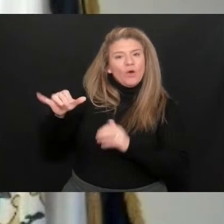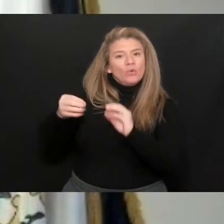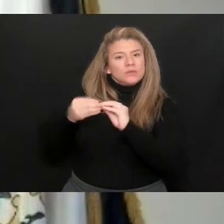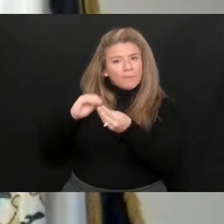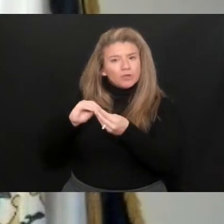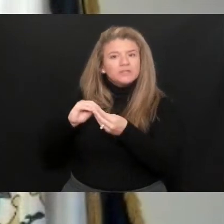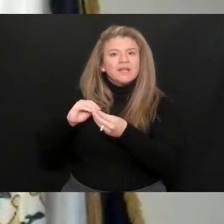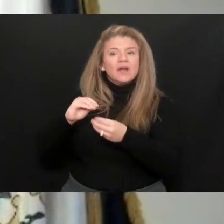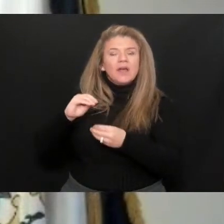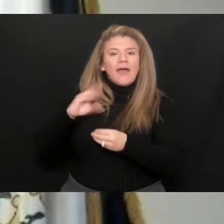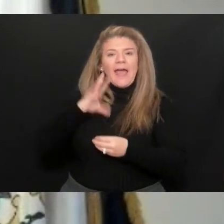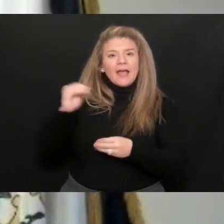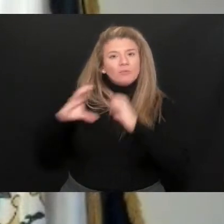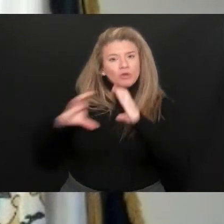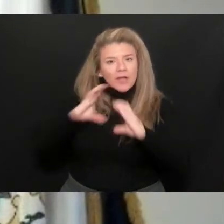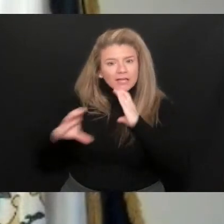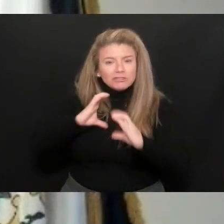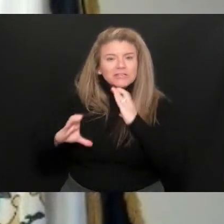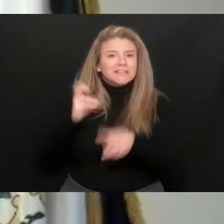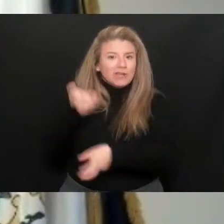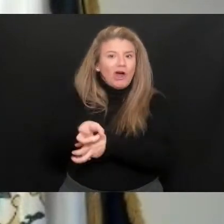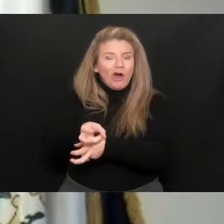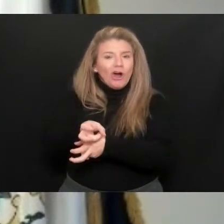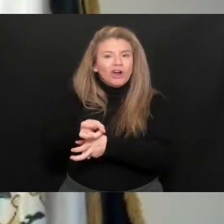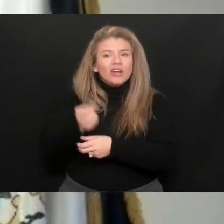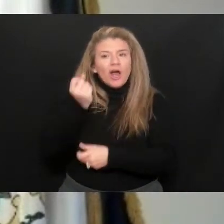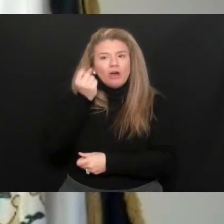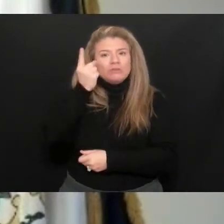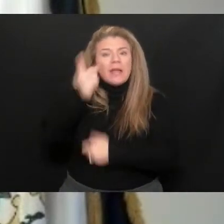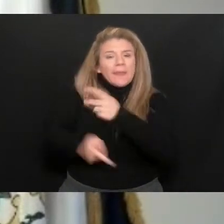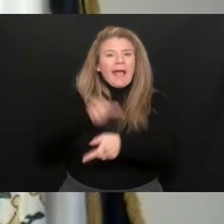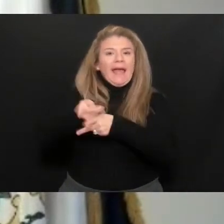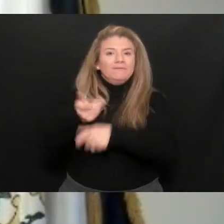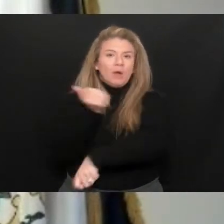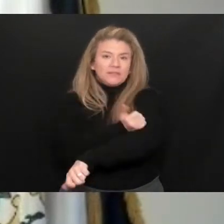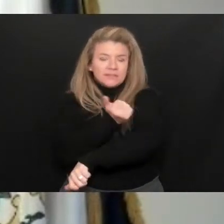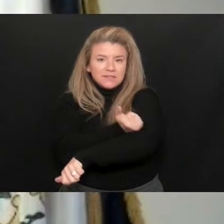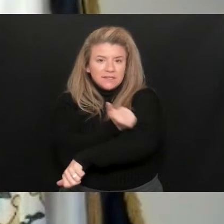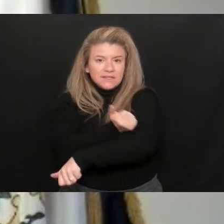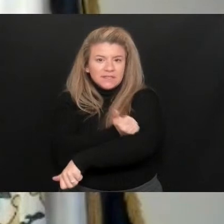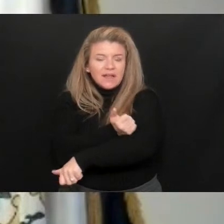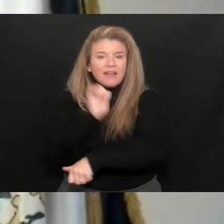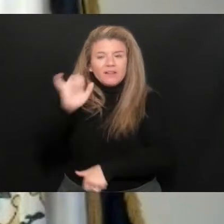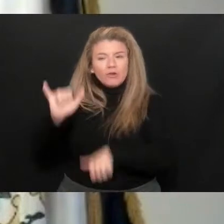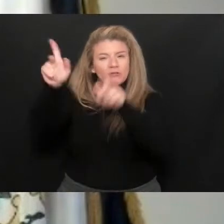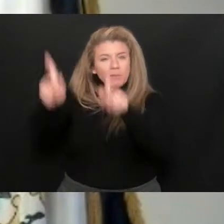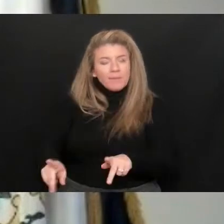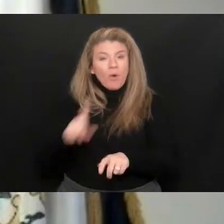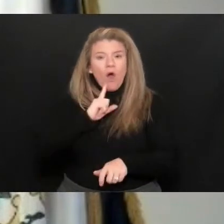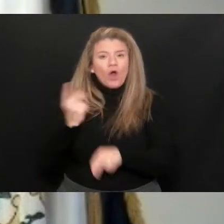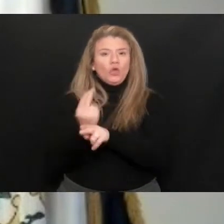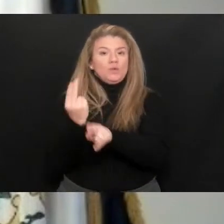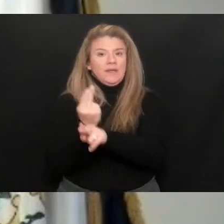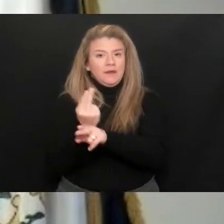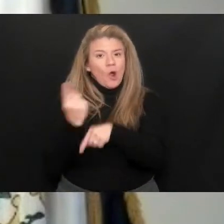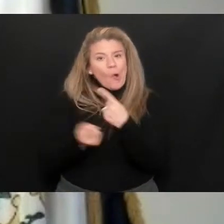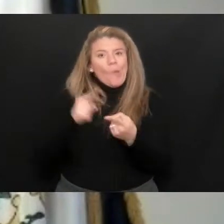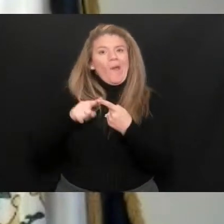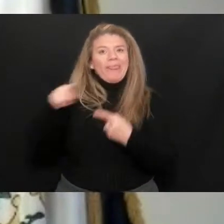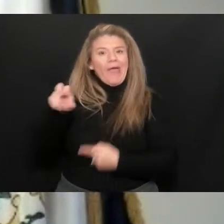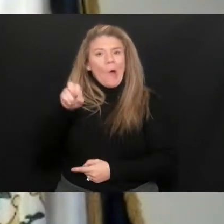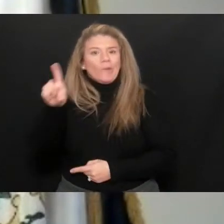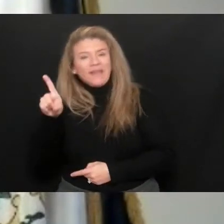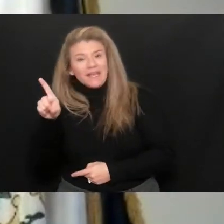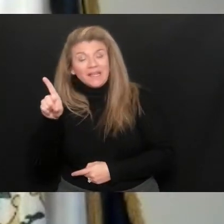indication of the type of drugs that the individuals were taking and what they overdosed on. We